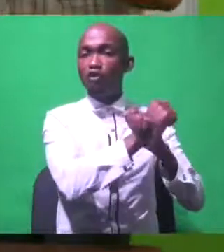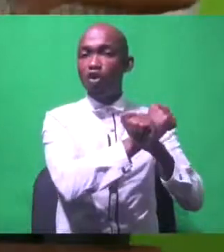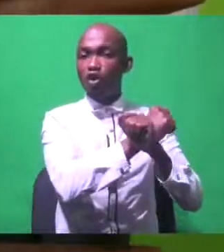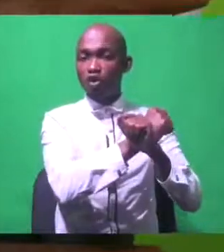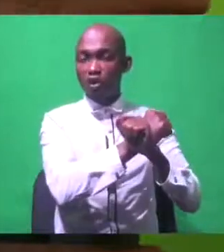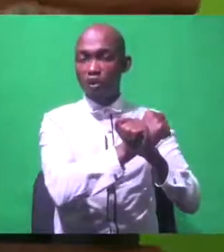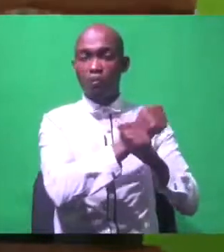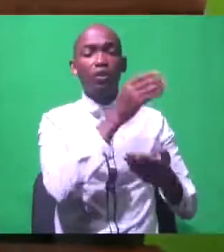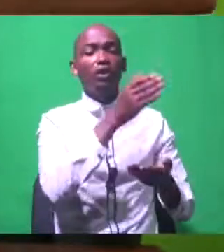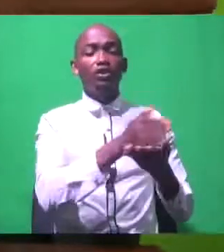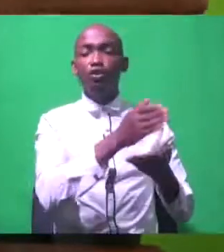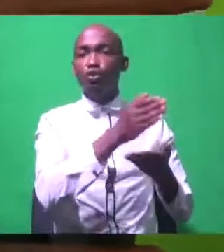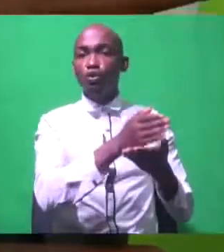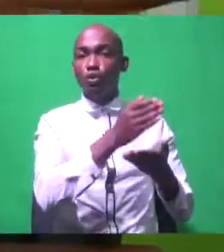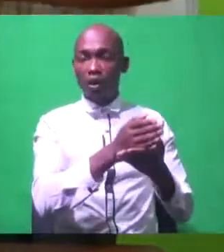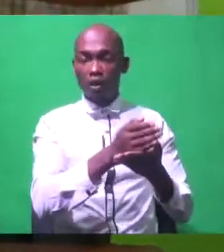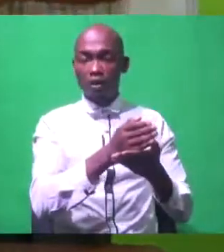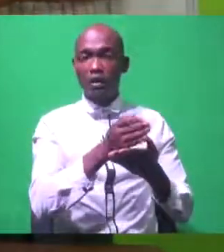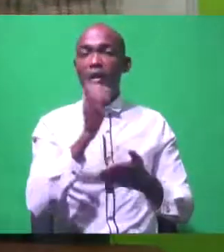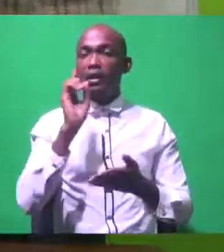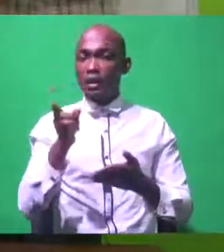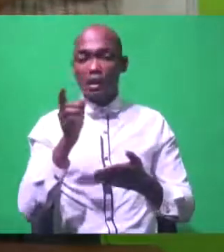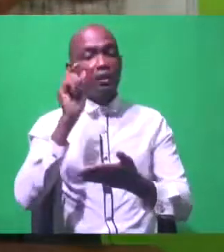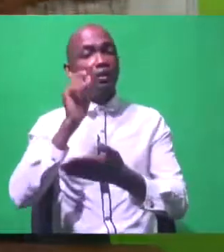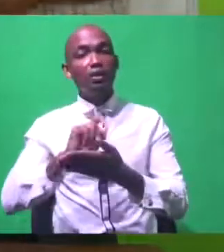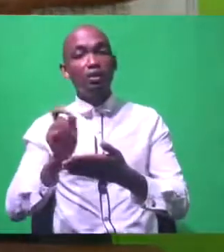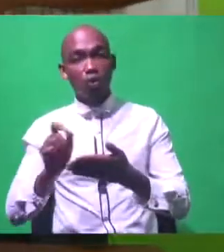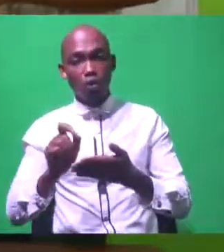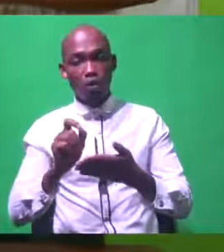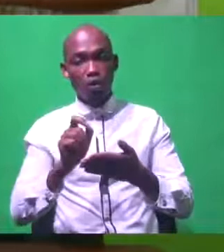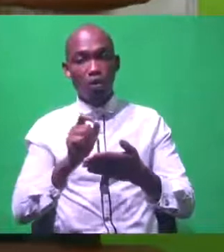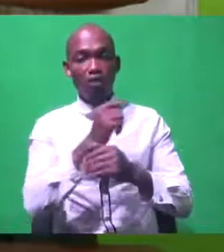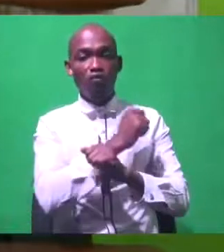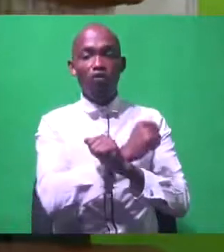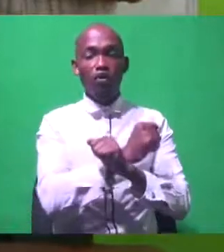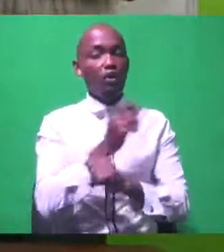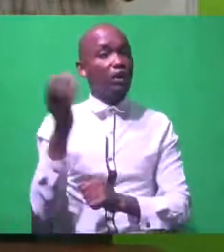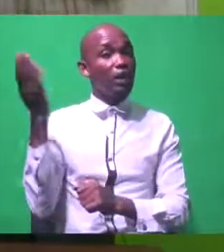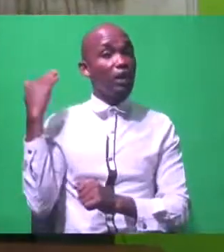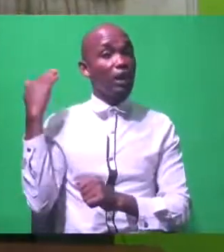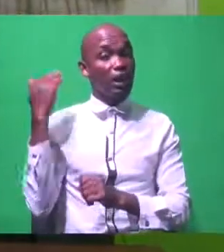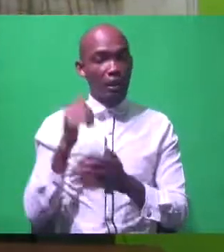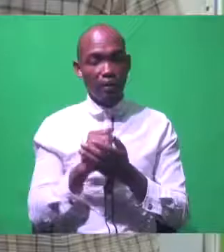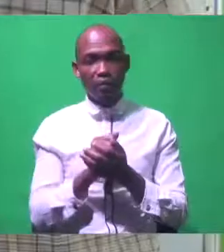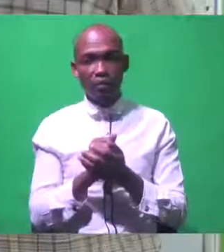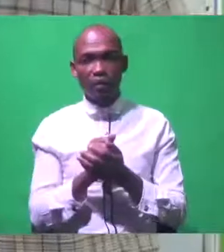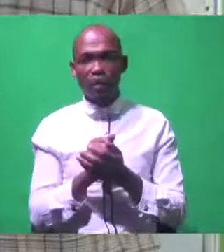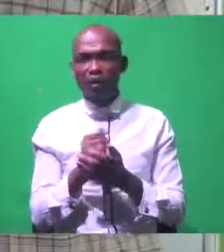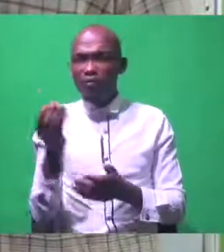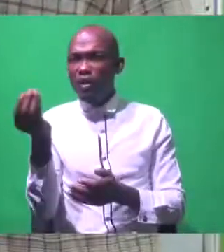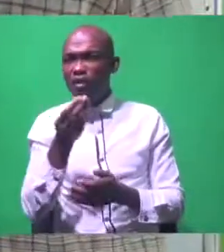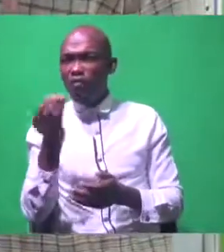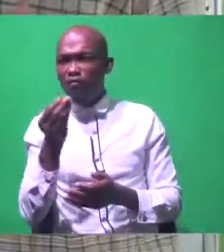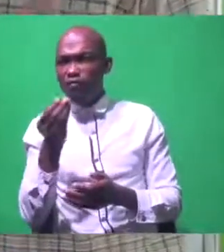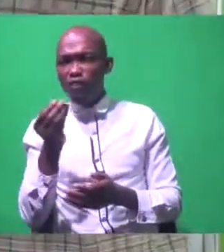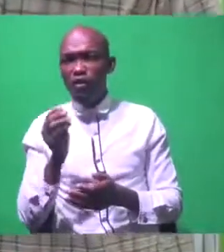ensured with schools during colonial era. Very few regions,